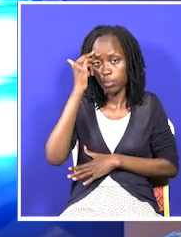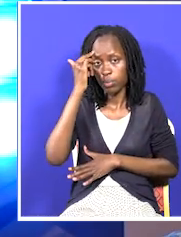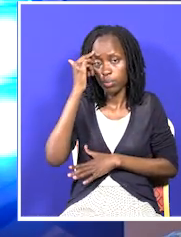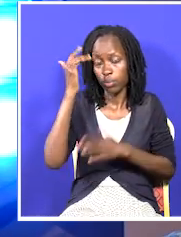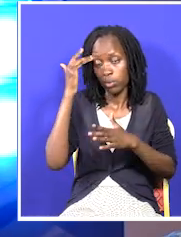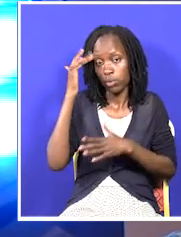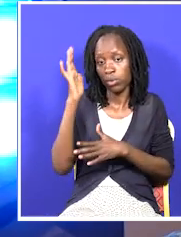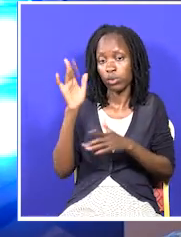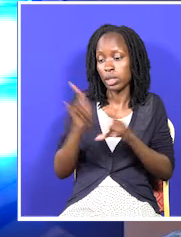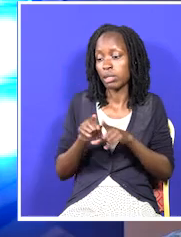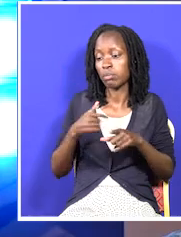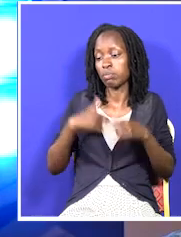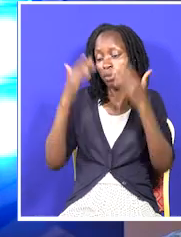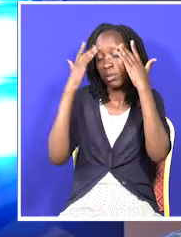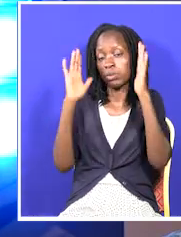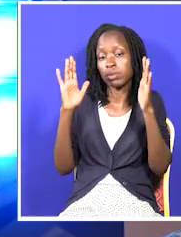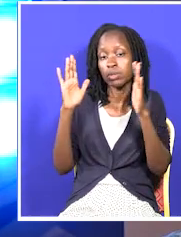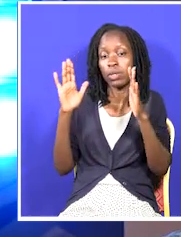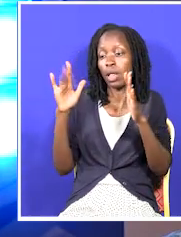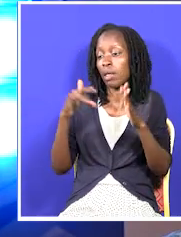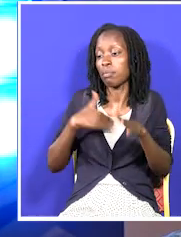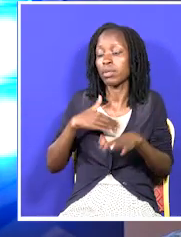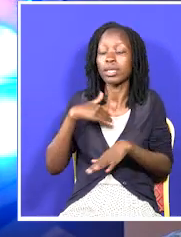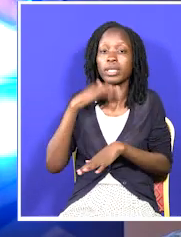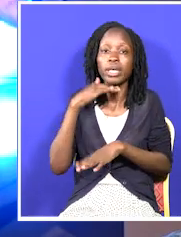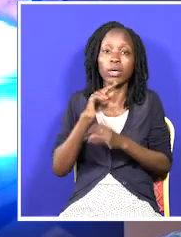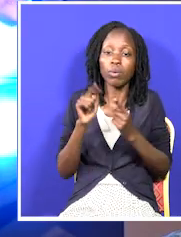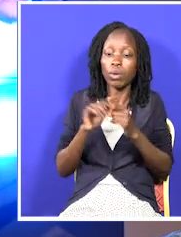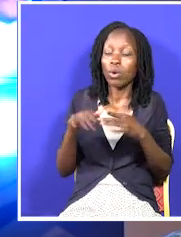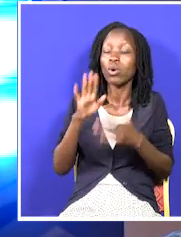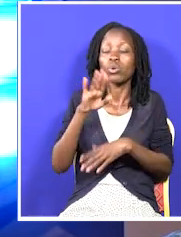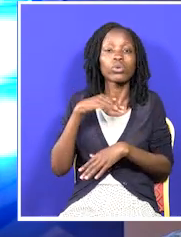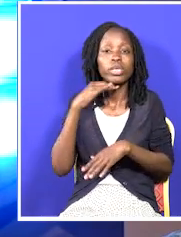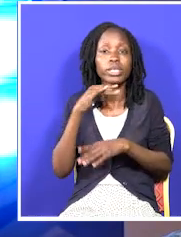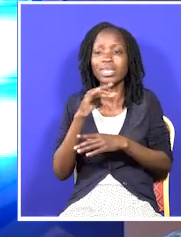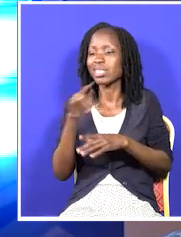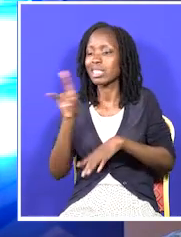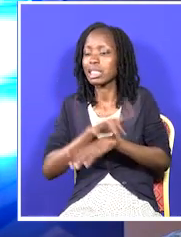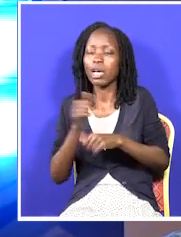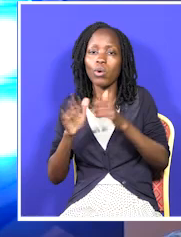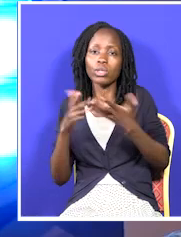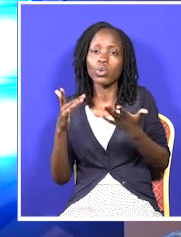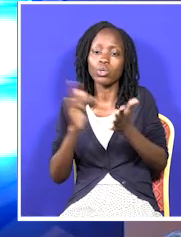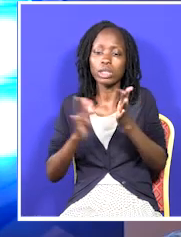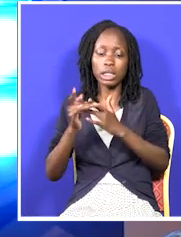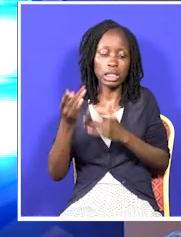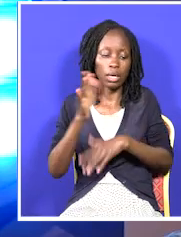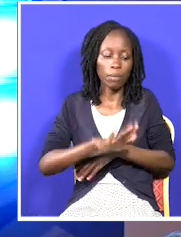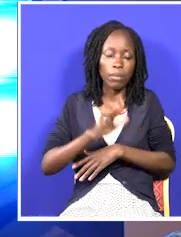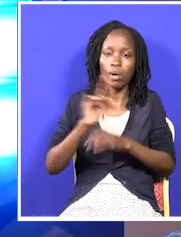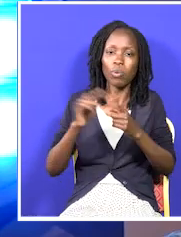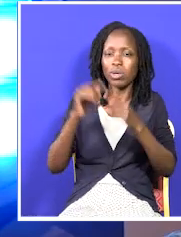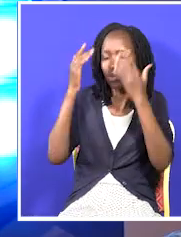don't know, and I don't know the day I will die, or you will die, or the day that Jesus is coming back for his